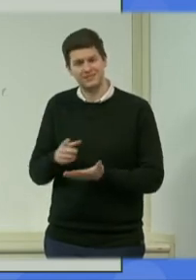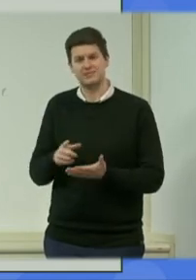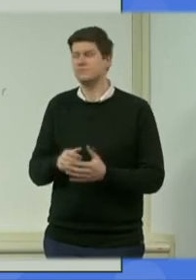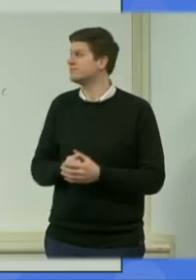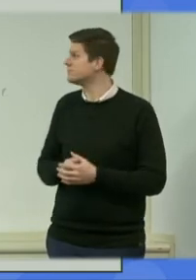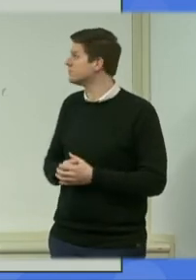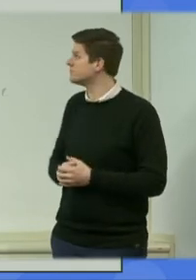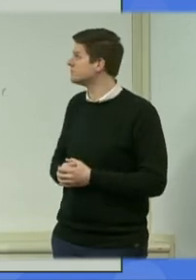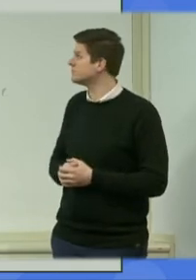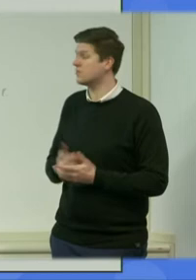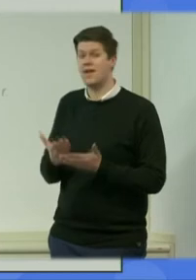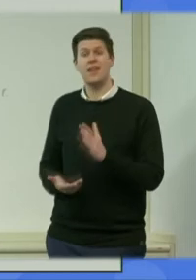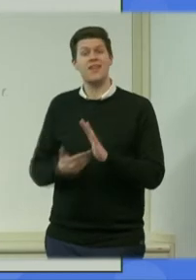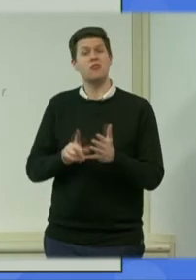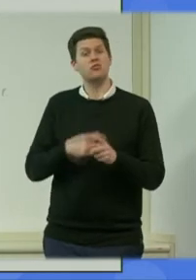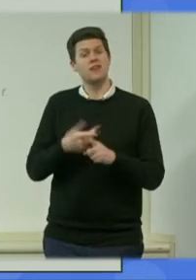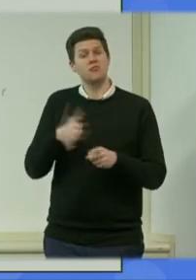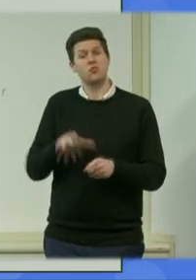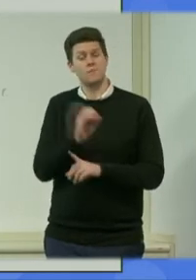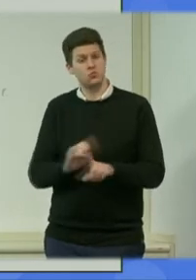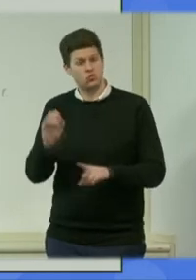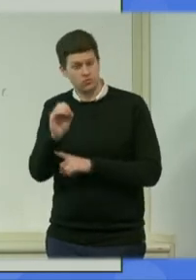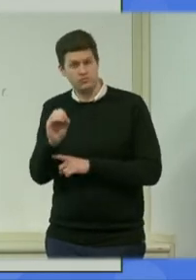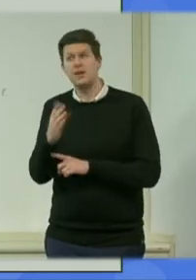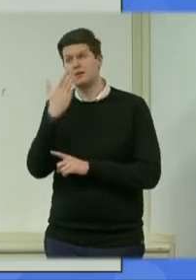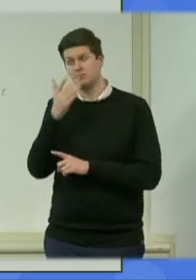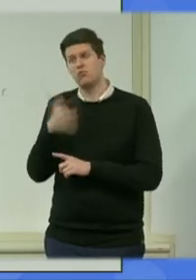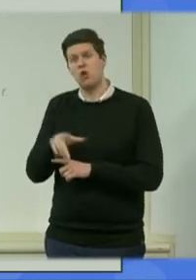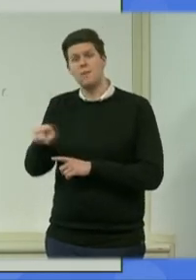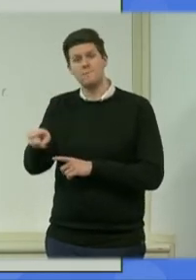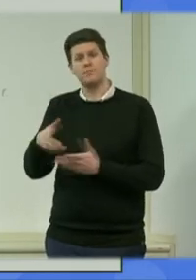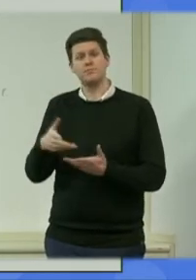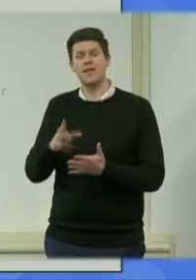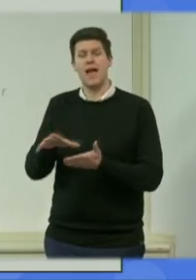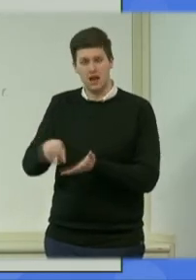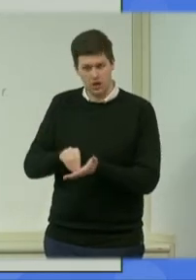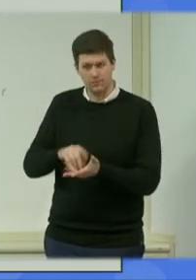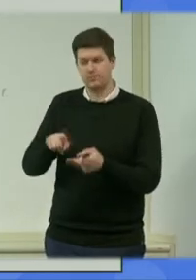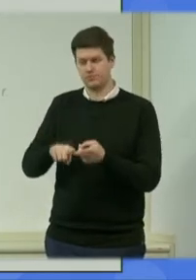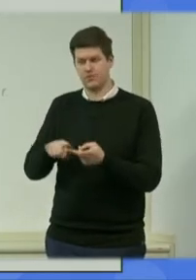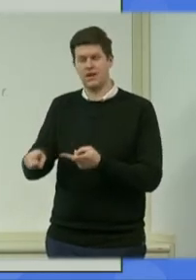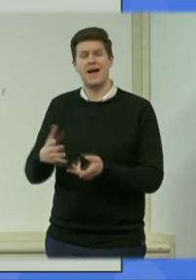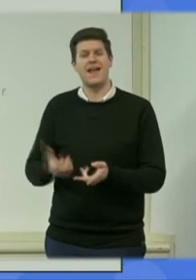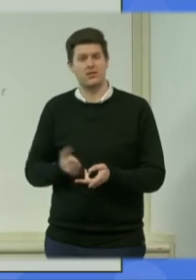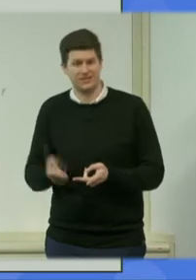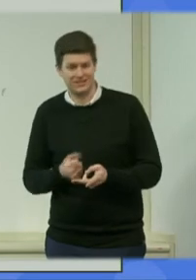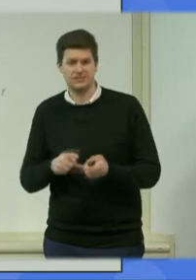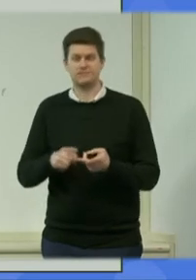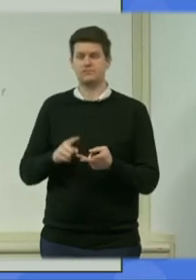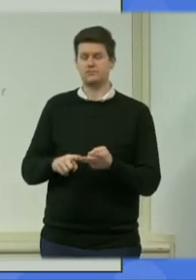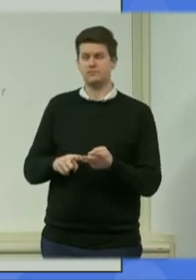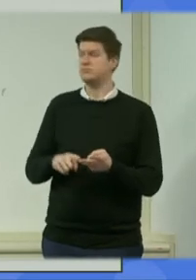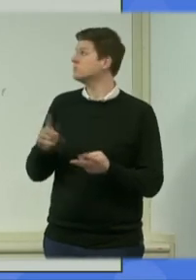from. The extra tax in Europe comes from higher taxes from income and on earnings. The other taxes, the top bit